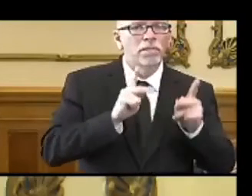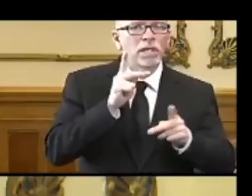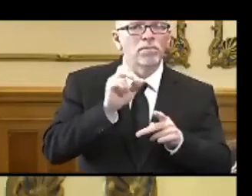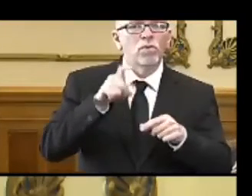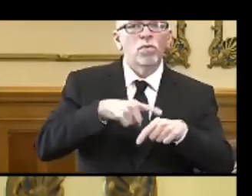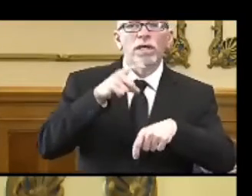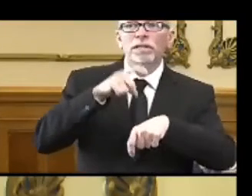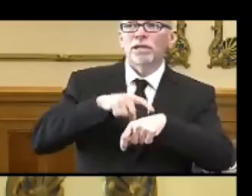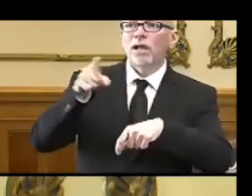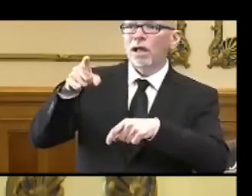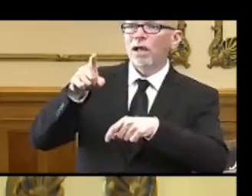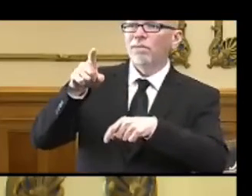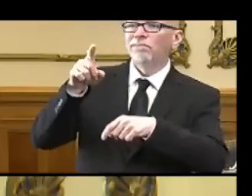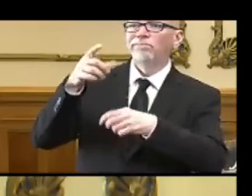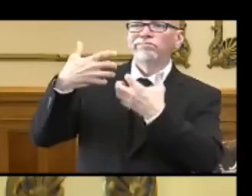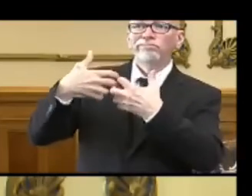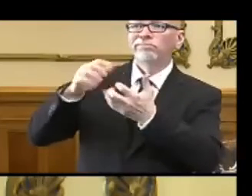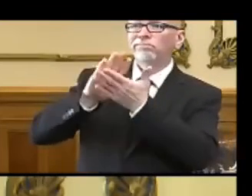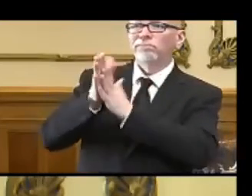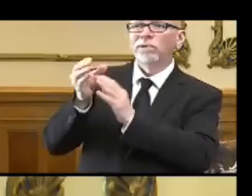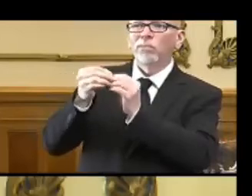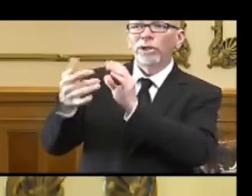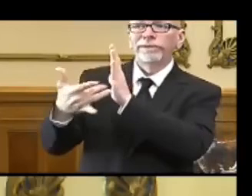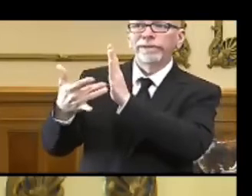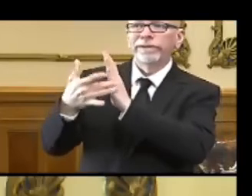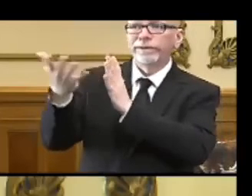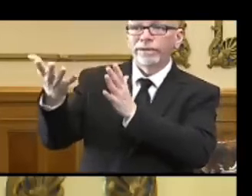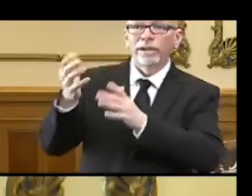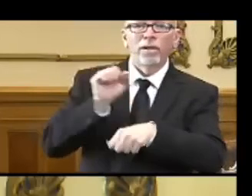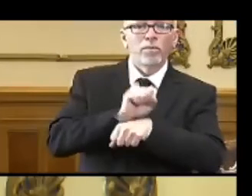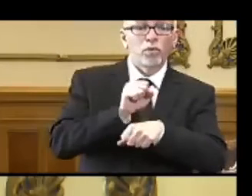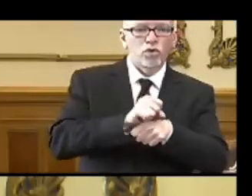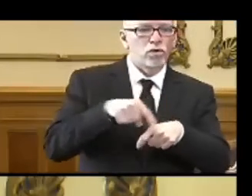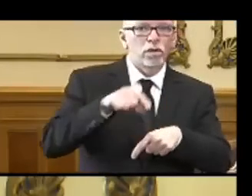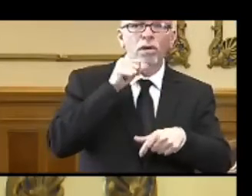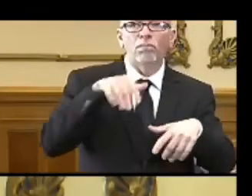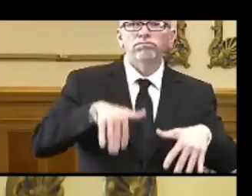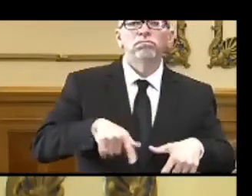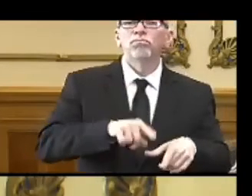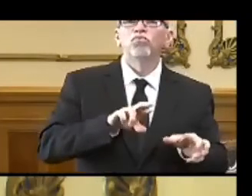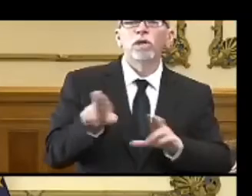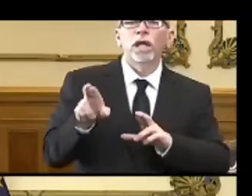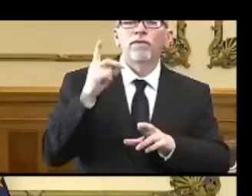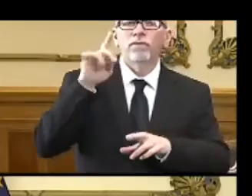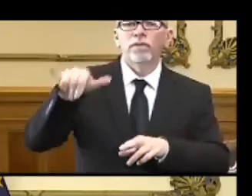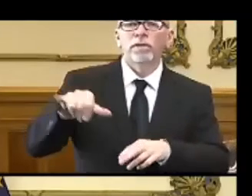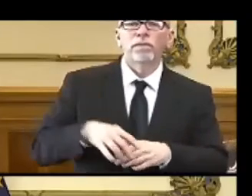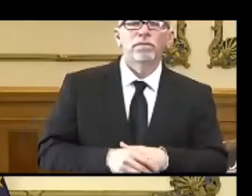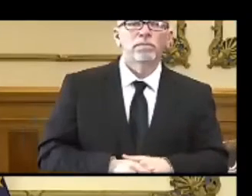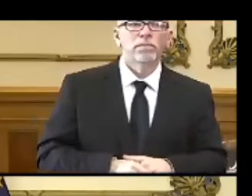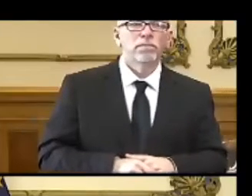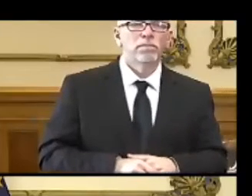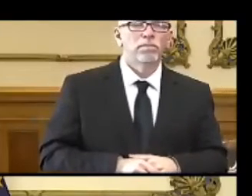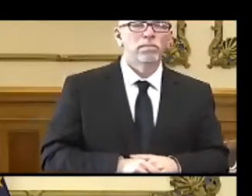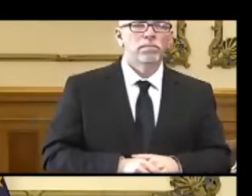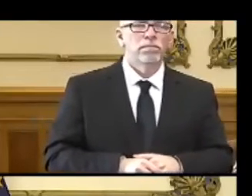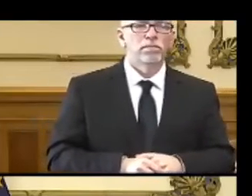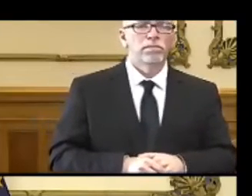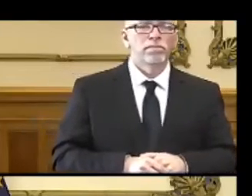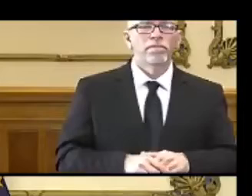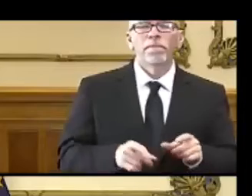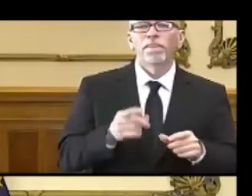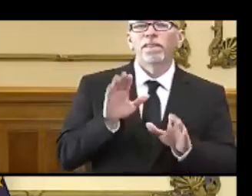when automation does come, that our employees and our workers in the state of Indiana are ready for that. Yeah, and let me just finally, 2